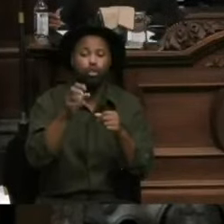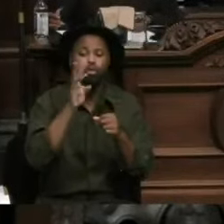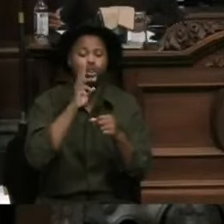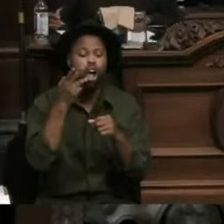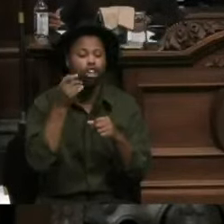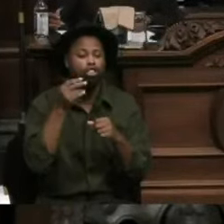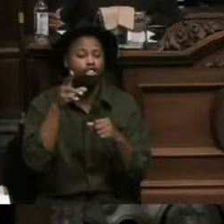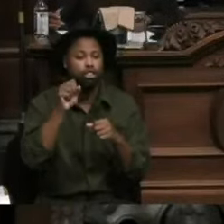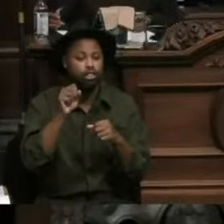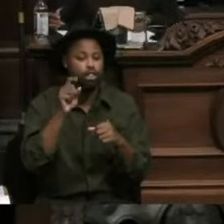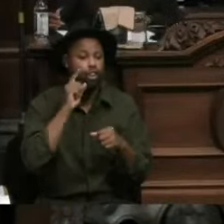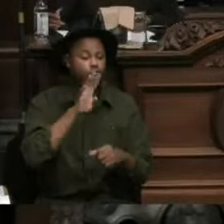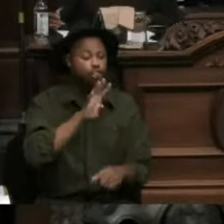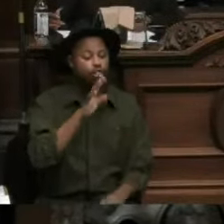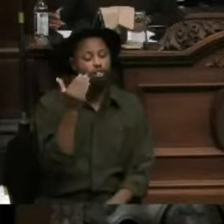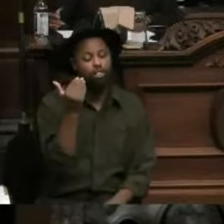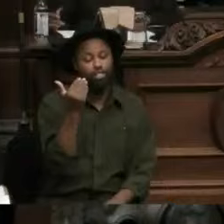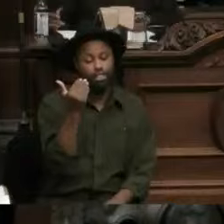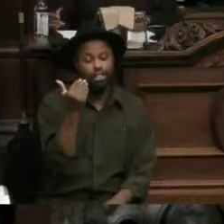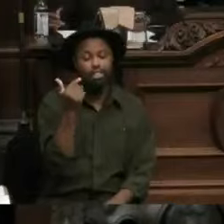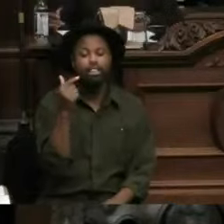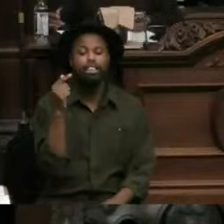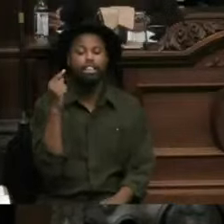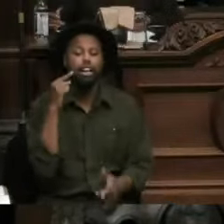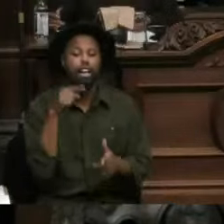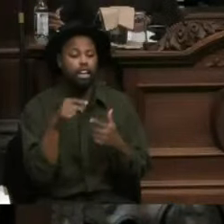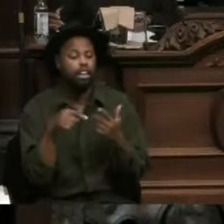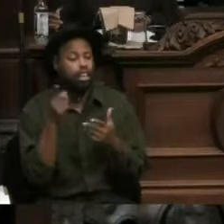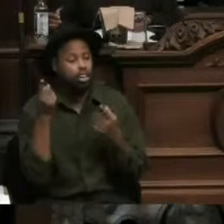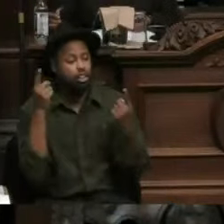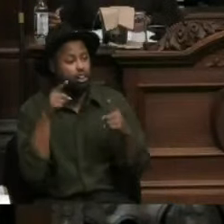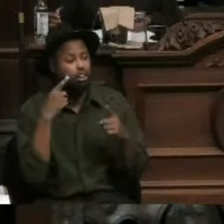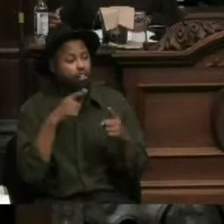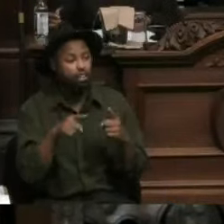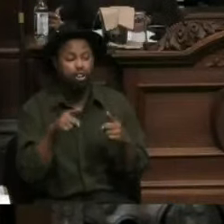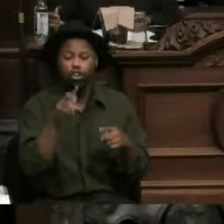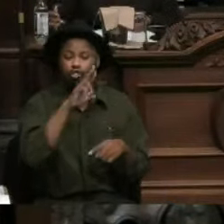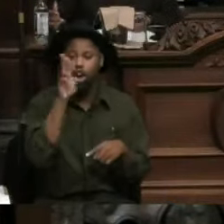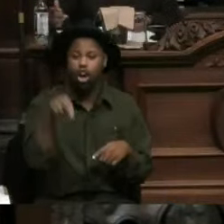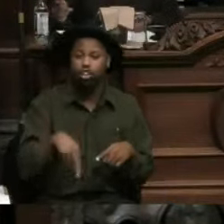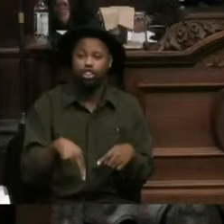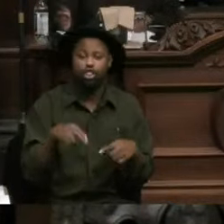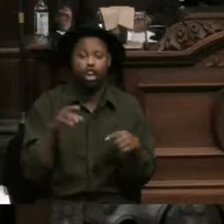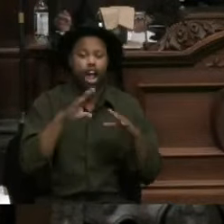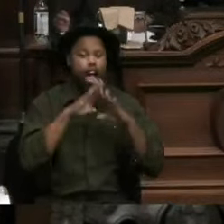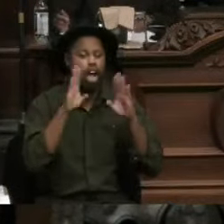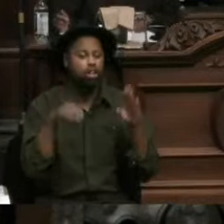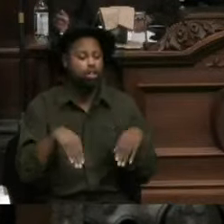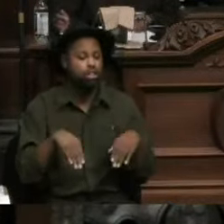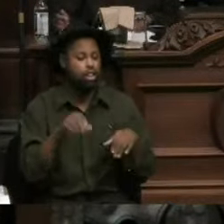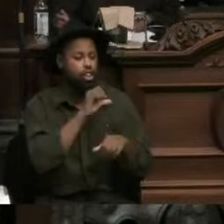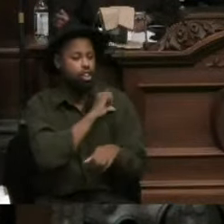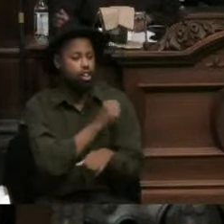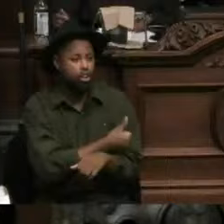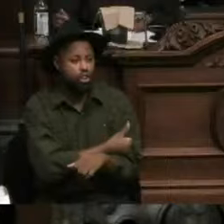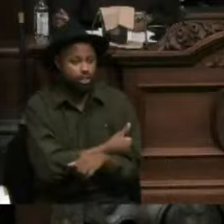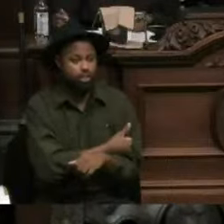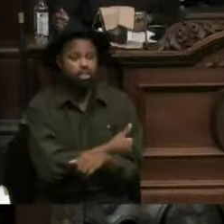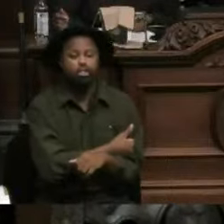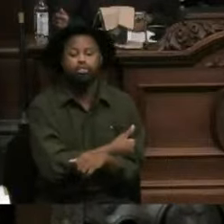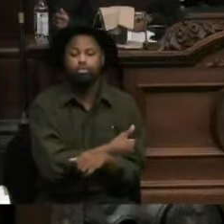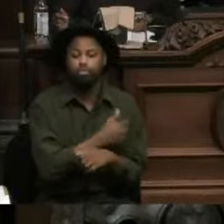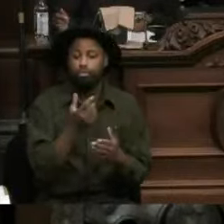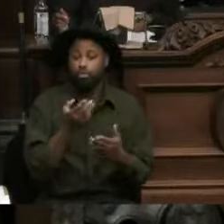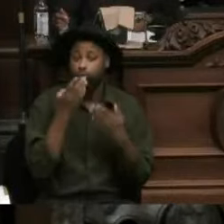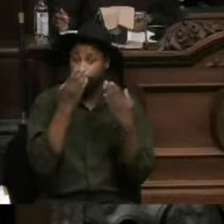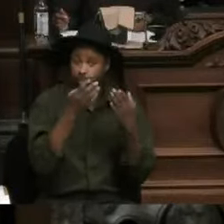number 415, authorizing an intermunicipal agreement with the Rochester Housing Authority. The Parks and Public Works Committee recommends